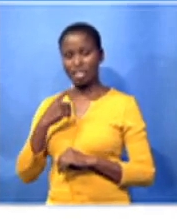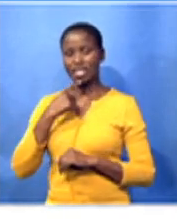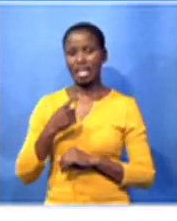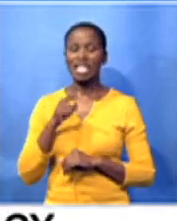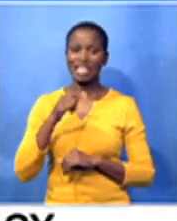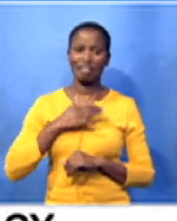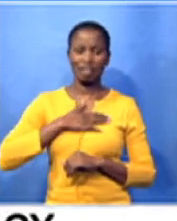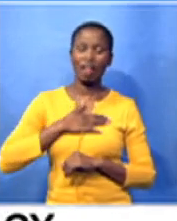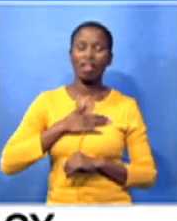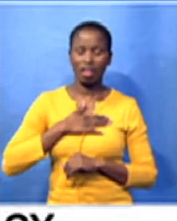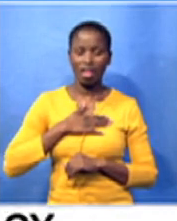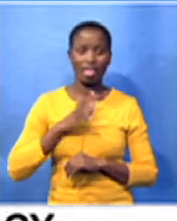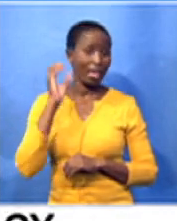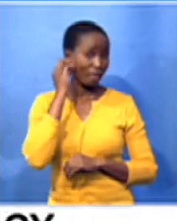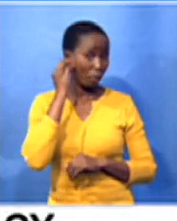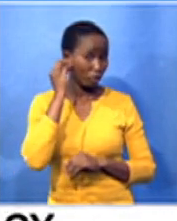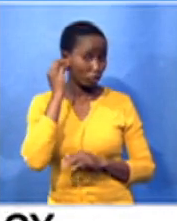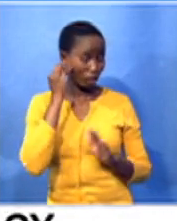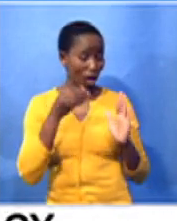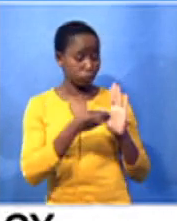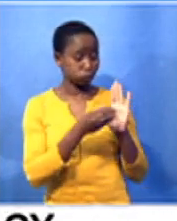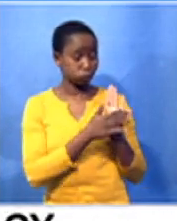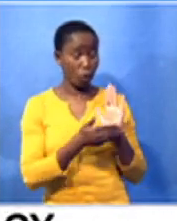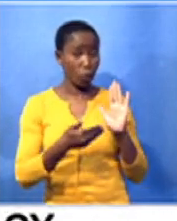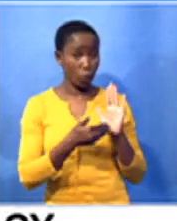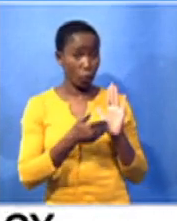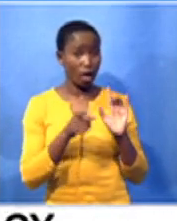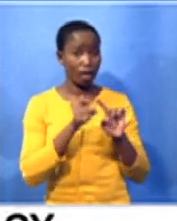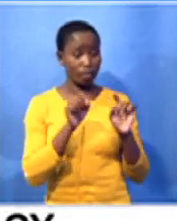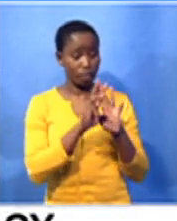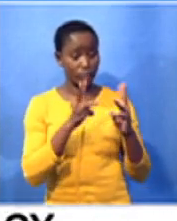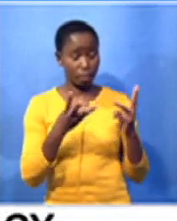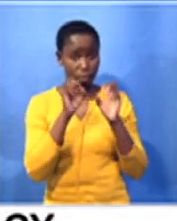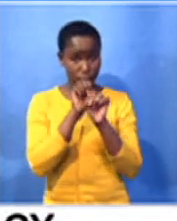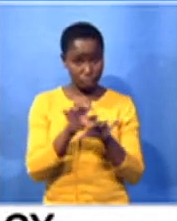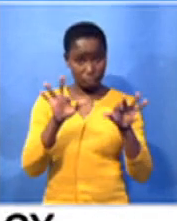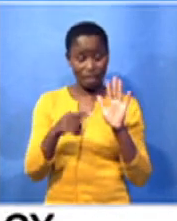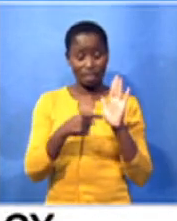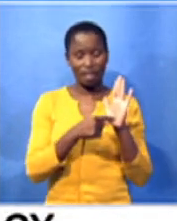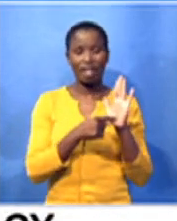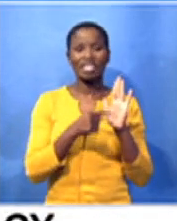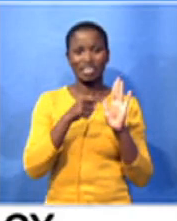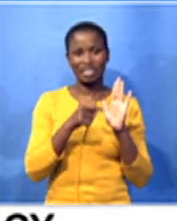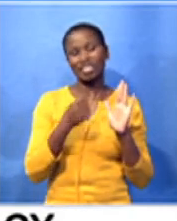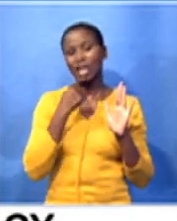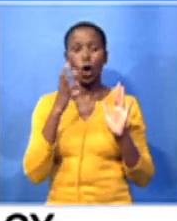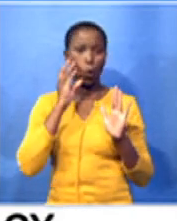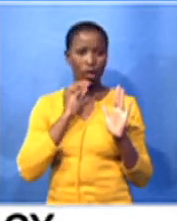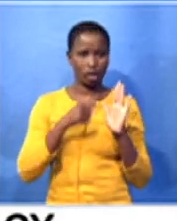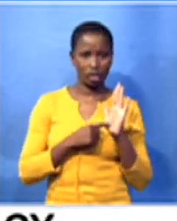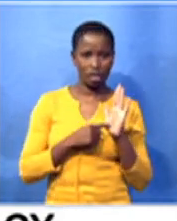that the data that was in the press release were somewhat outdated and might, in fact,